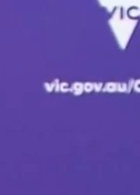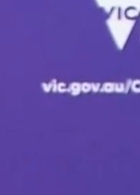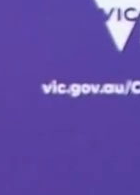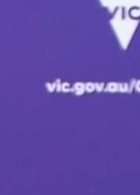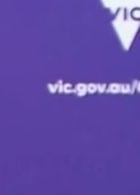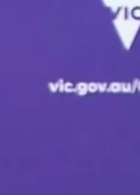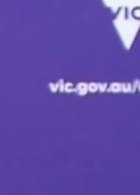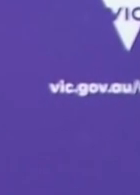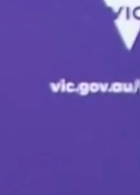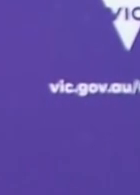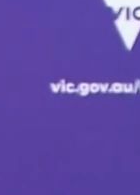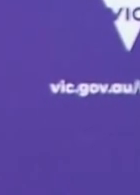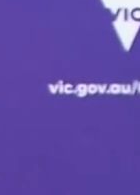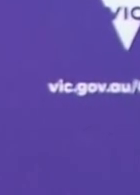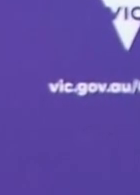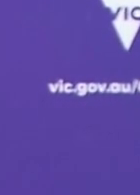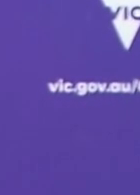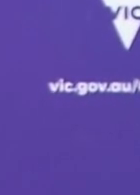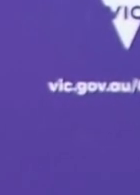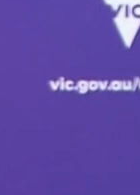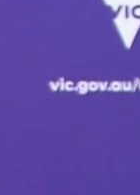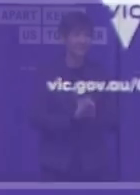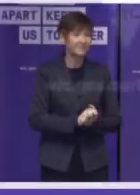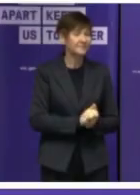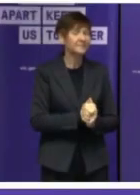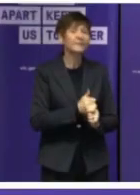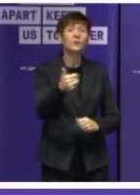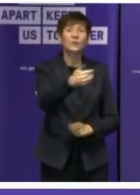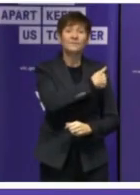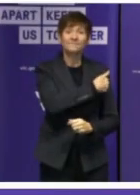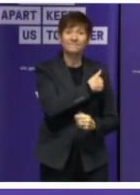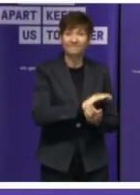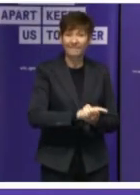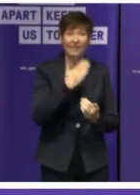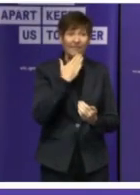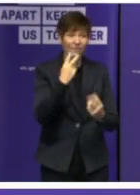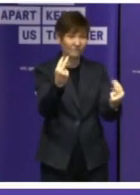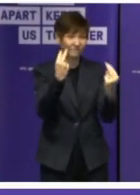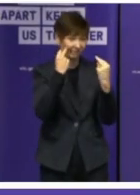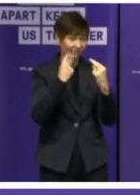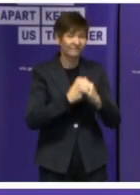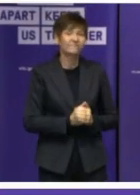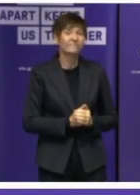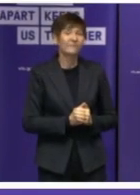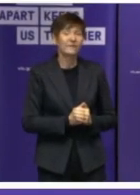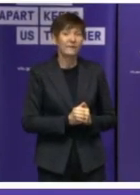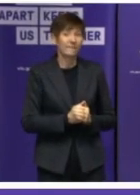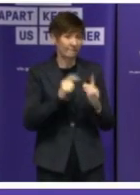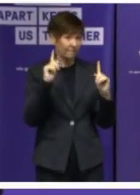Guys, all right to go? Morning, thanks very much for joining us for the daily update. First things first, there are